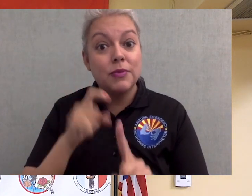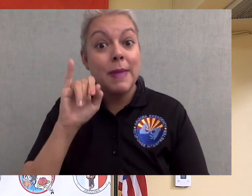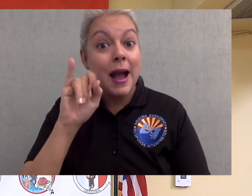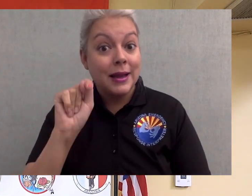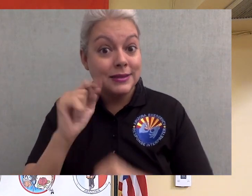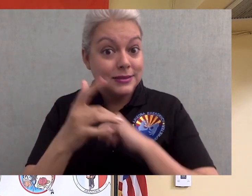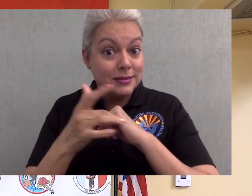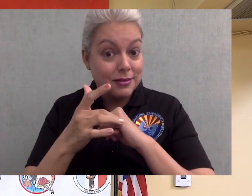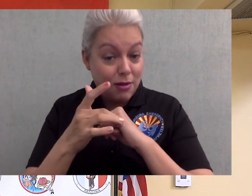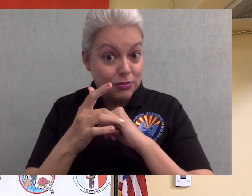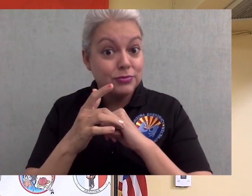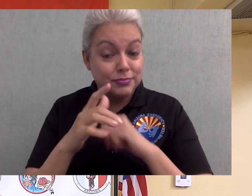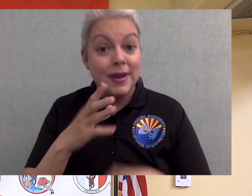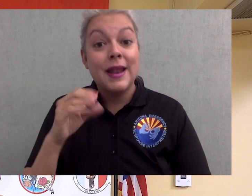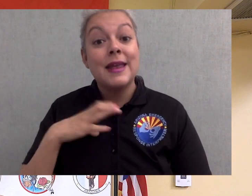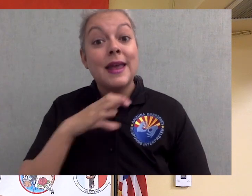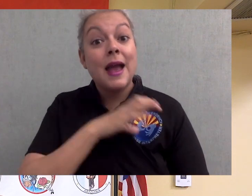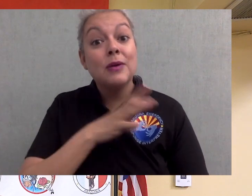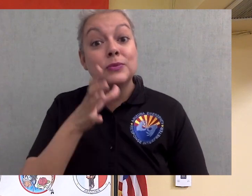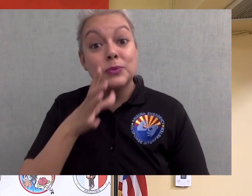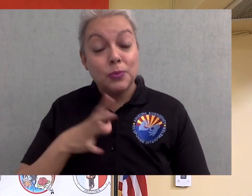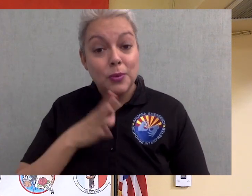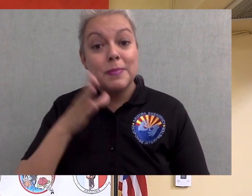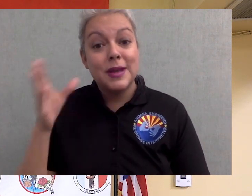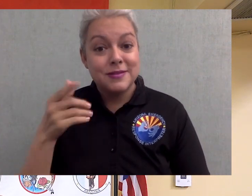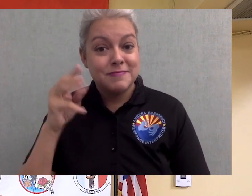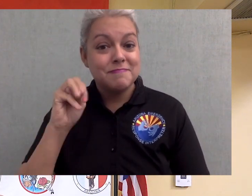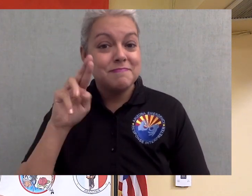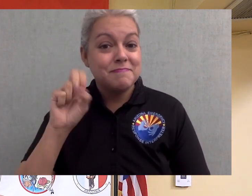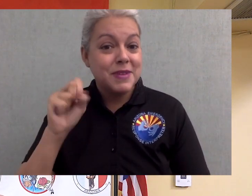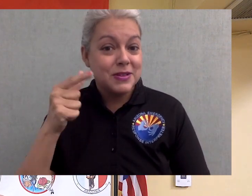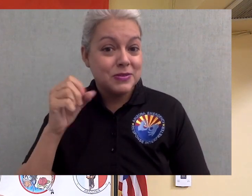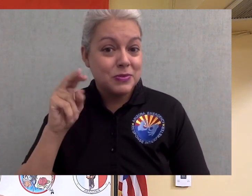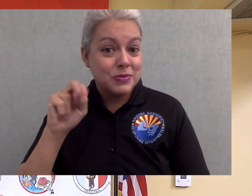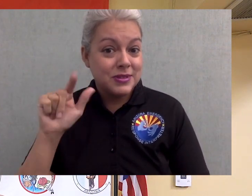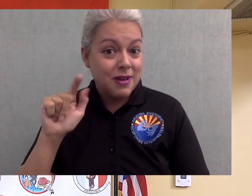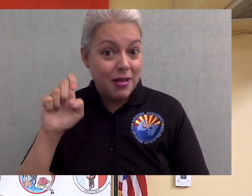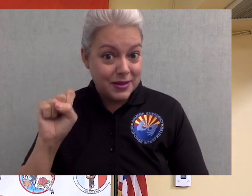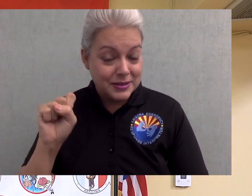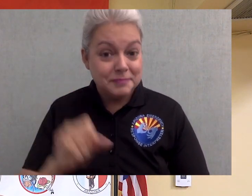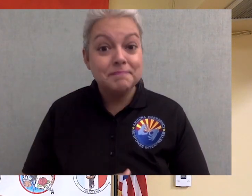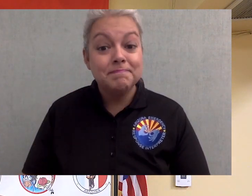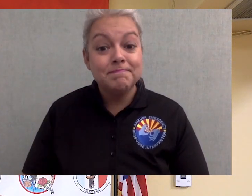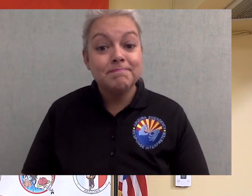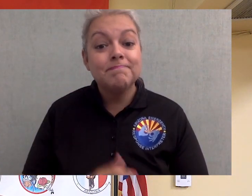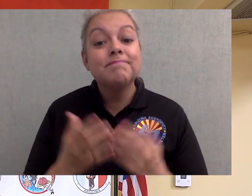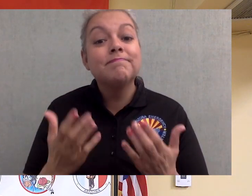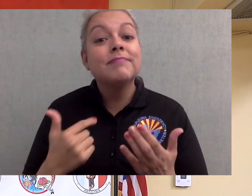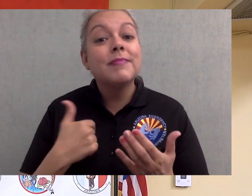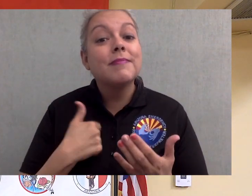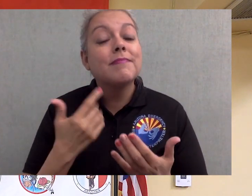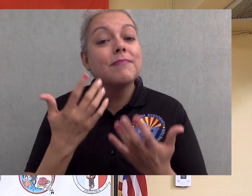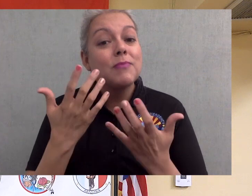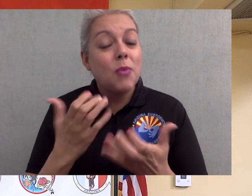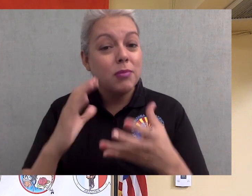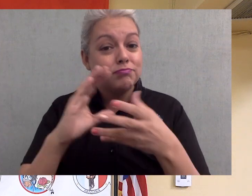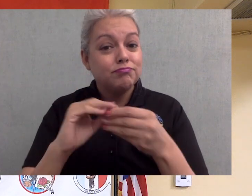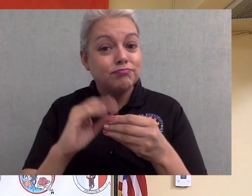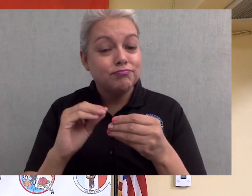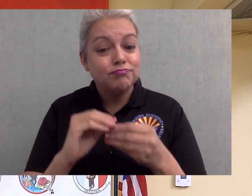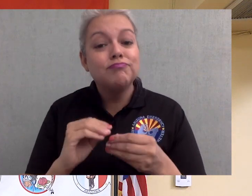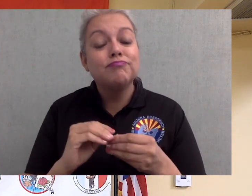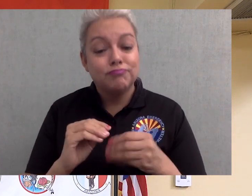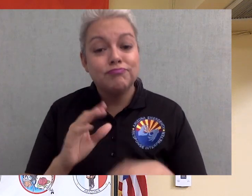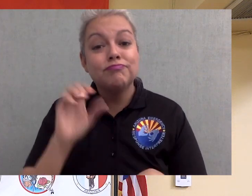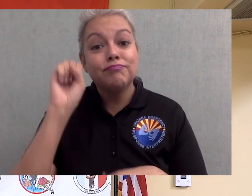Gonzales. And we'll all be sharing some information for you today. I'd like to start off with the statistics for the